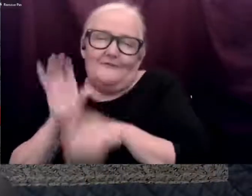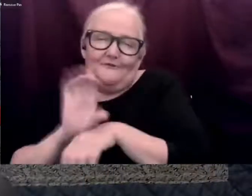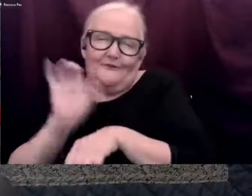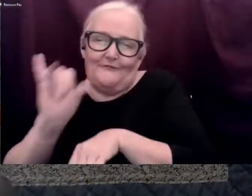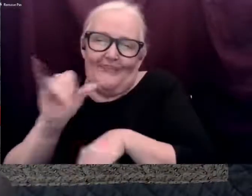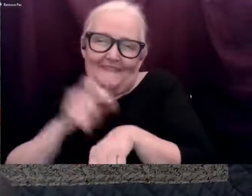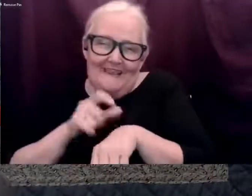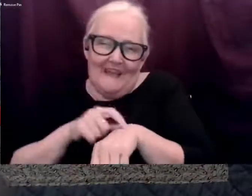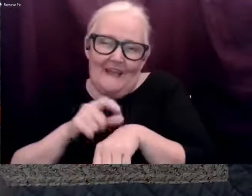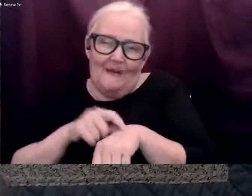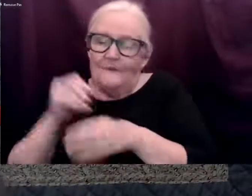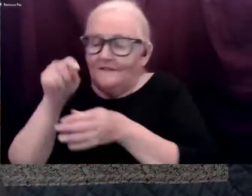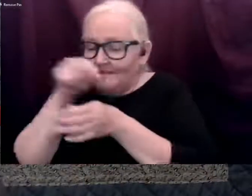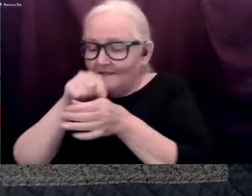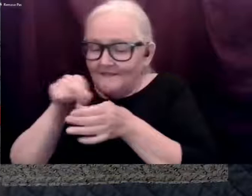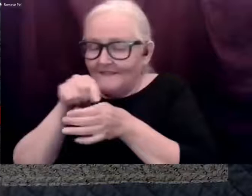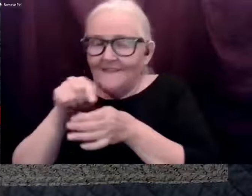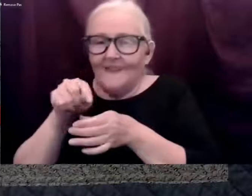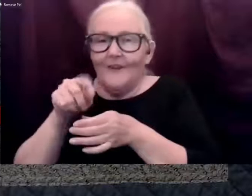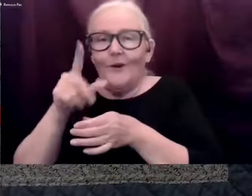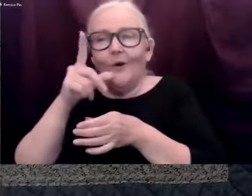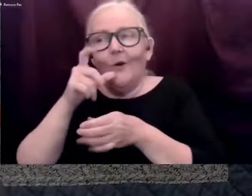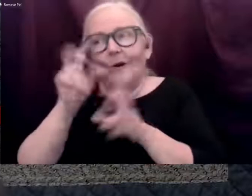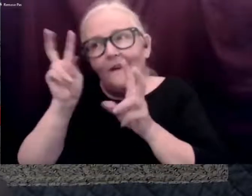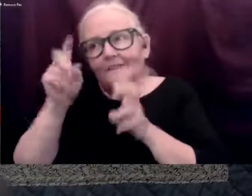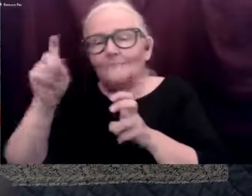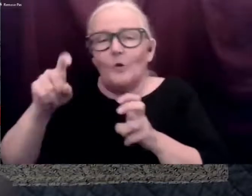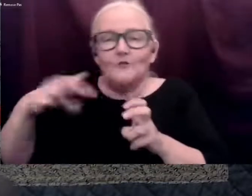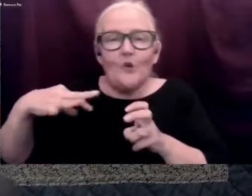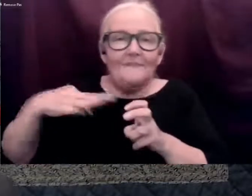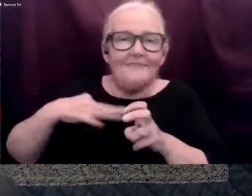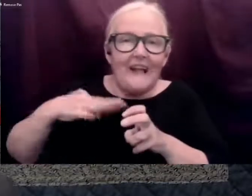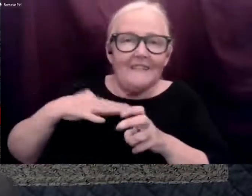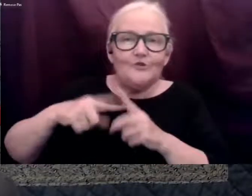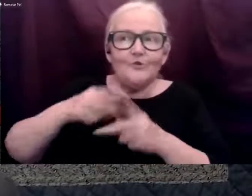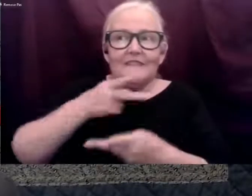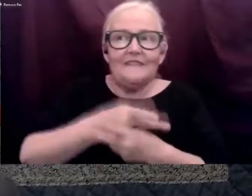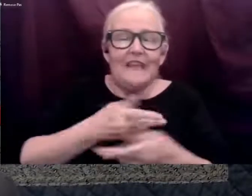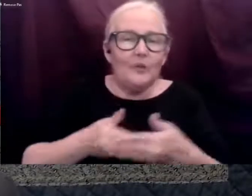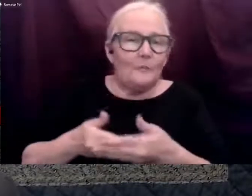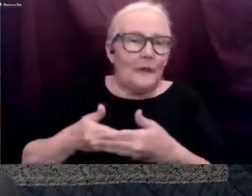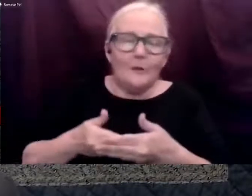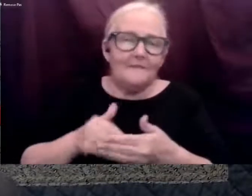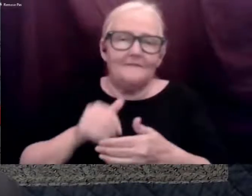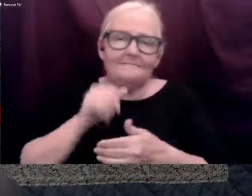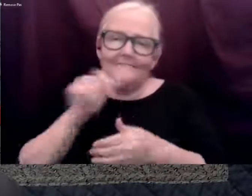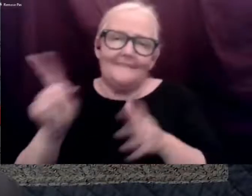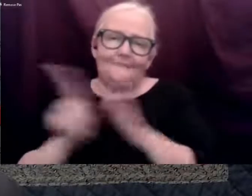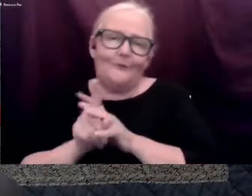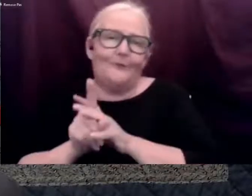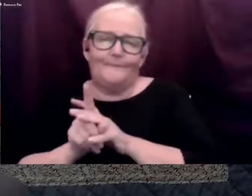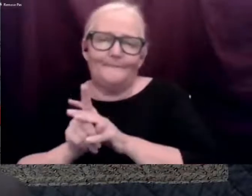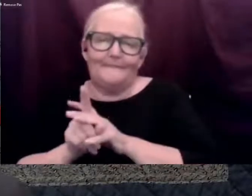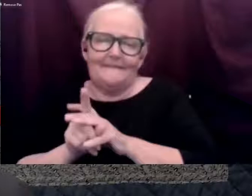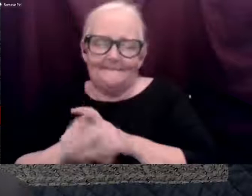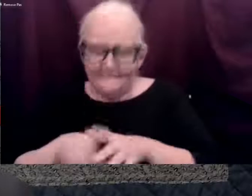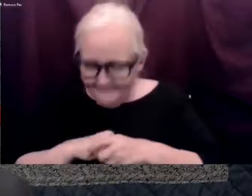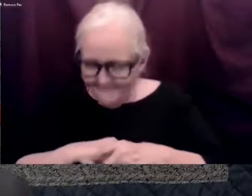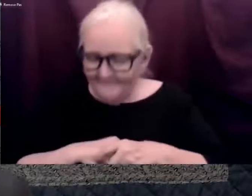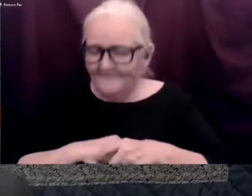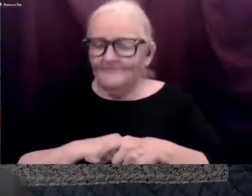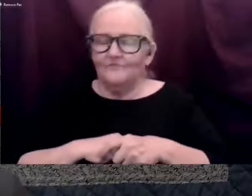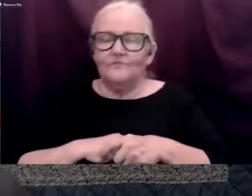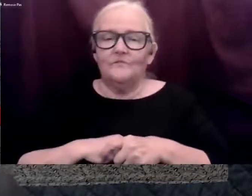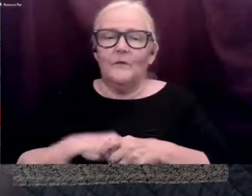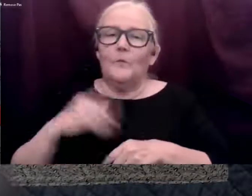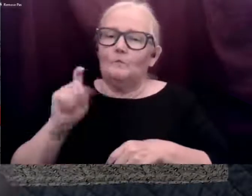to volunteer or work in the nursery didn't come. And because of the 2-adult rule, anytime we have